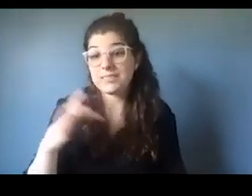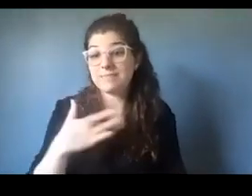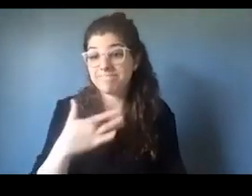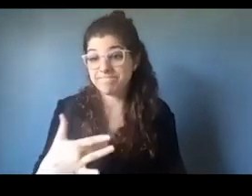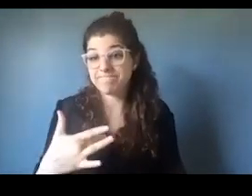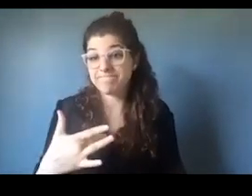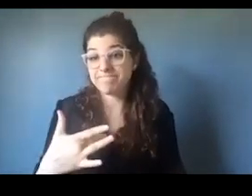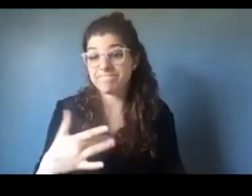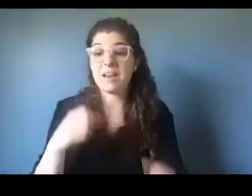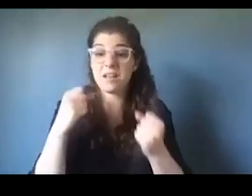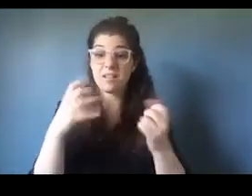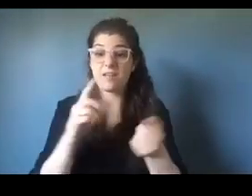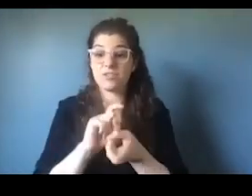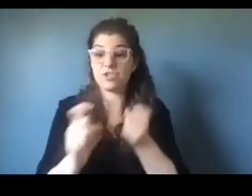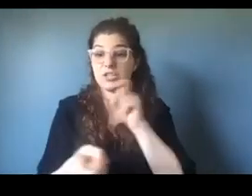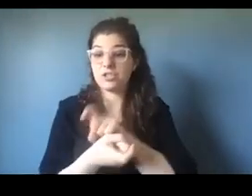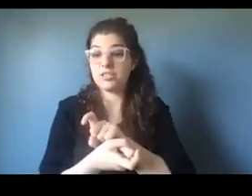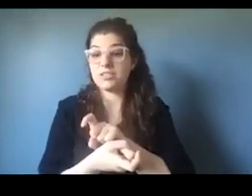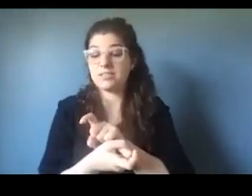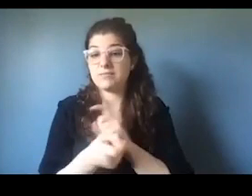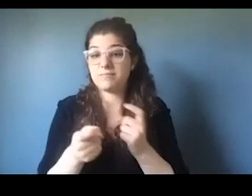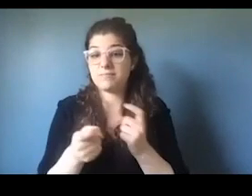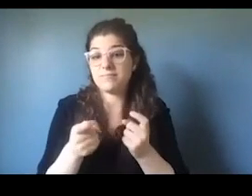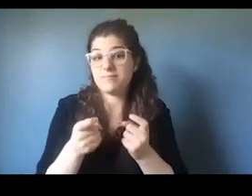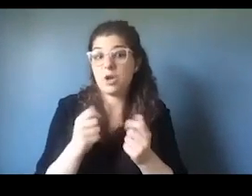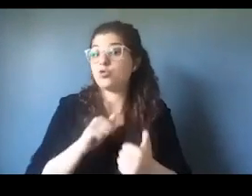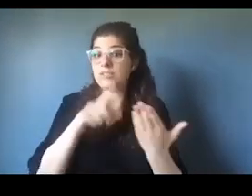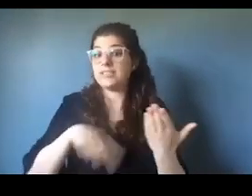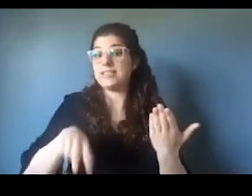of the changes here are really just addressing some of those issues.